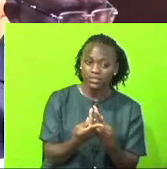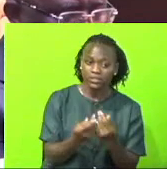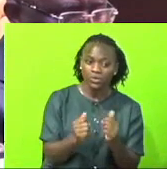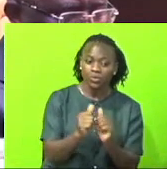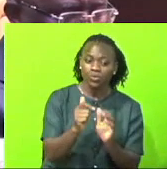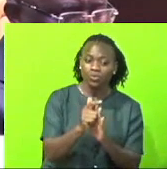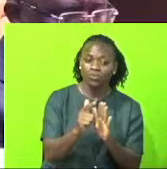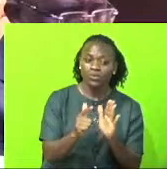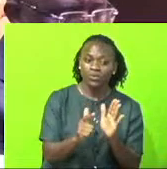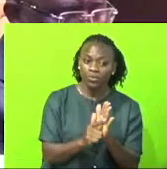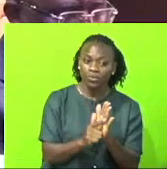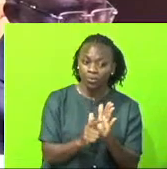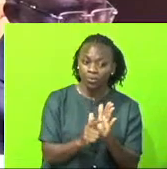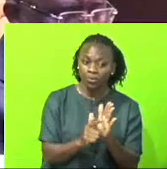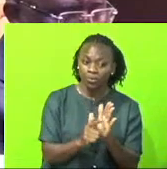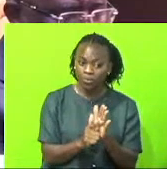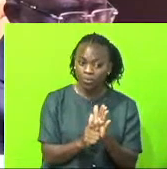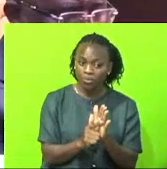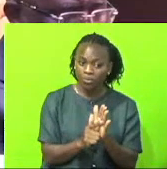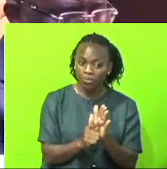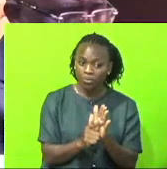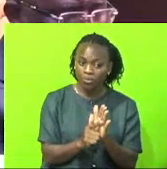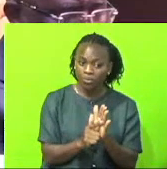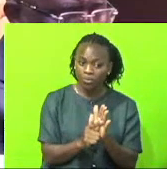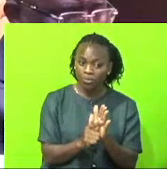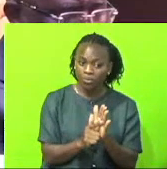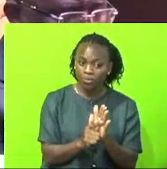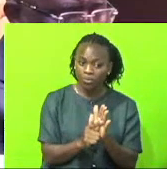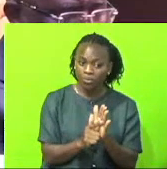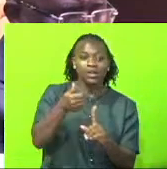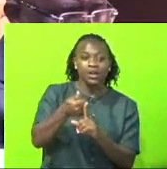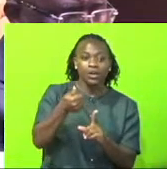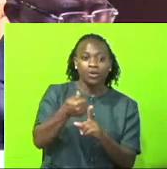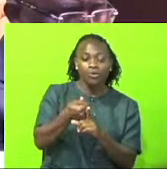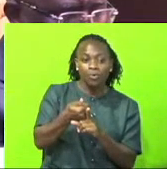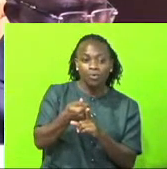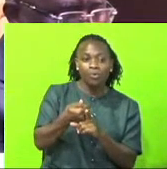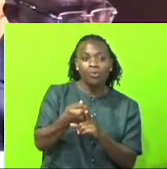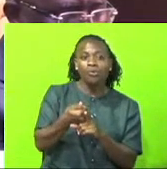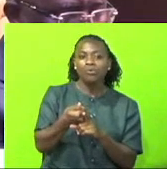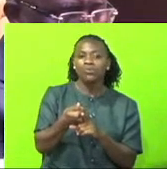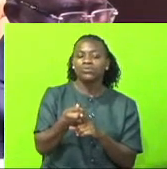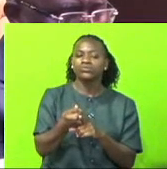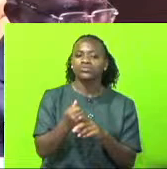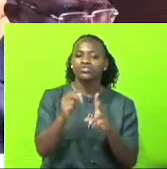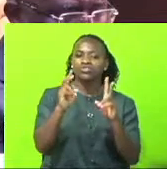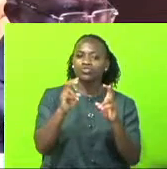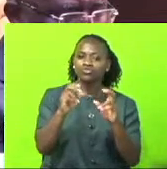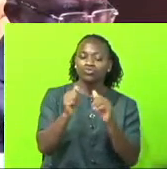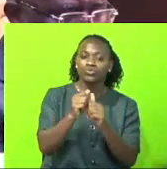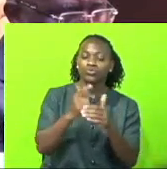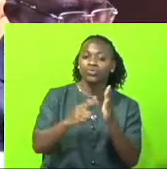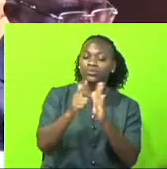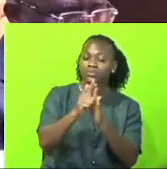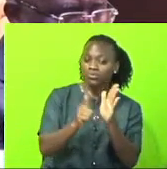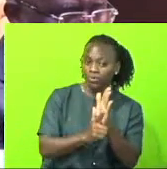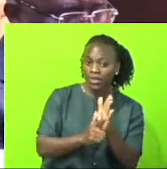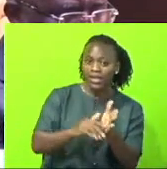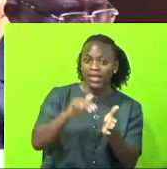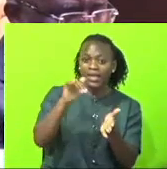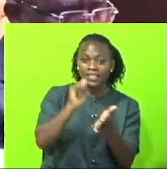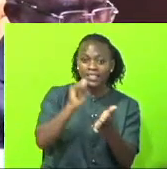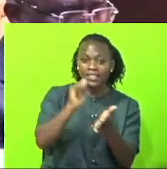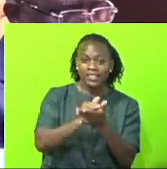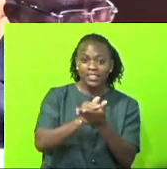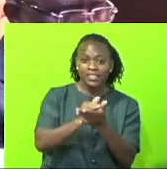the political parties would organize its own internal affairs with law. And that is what